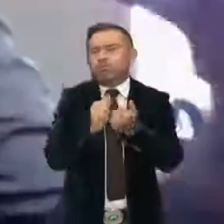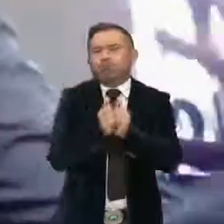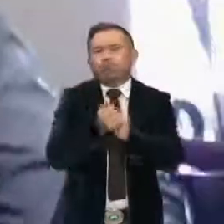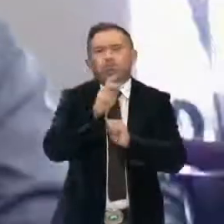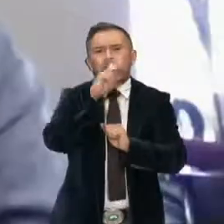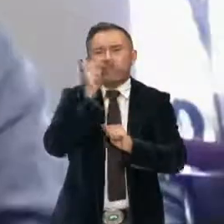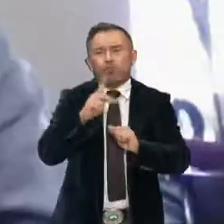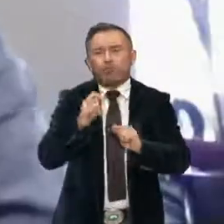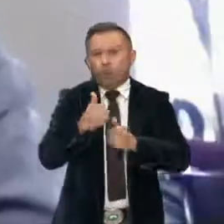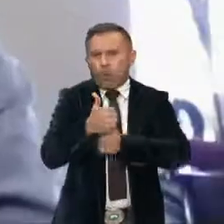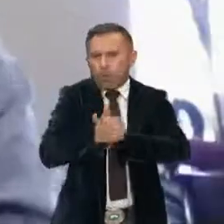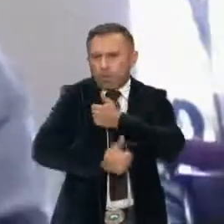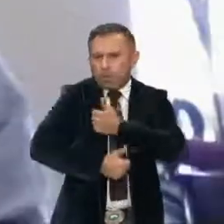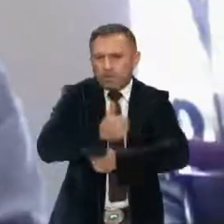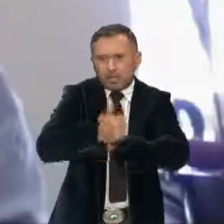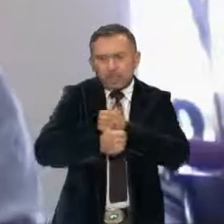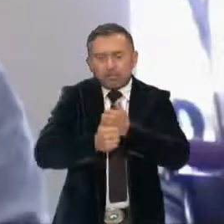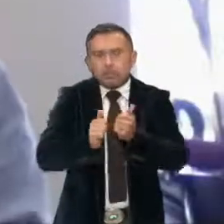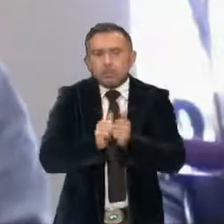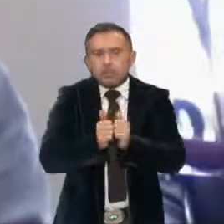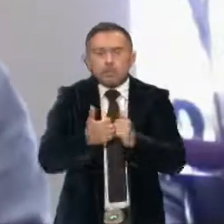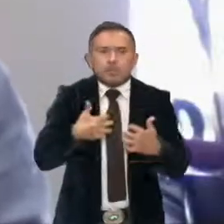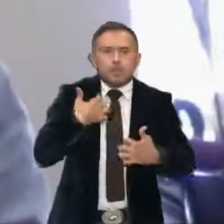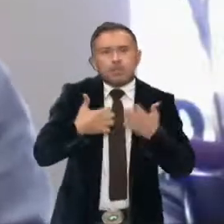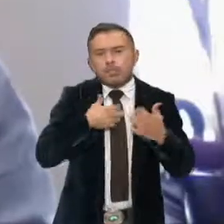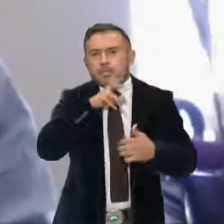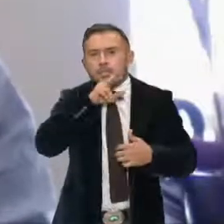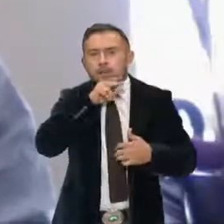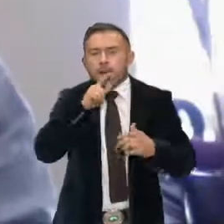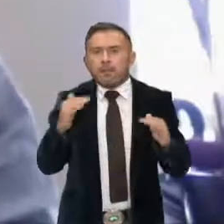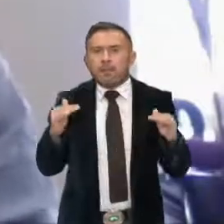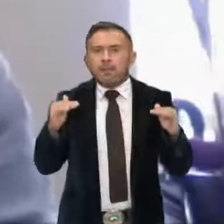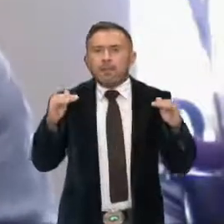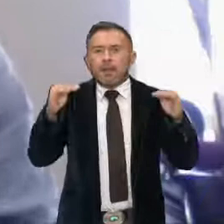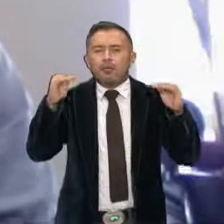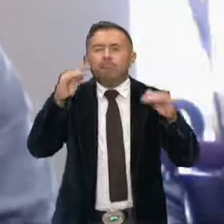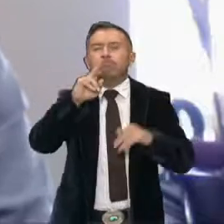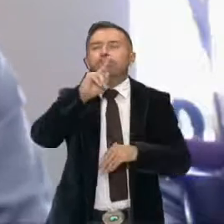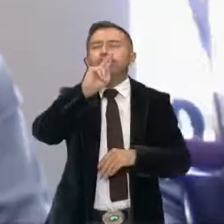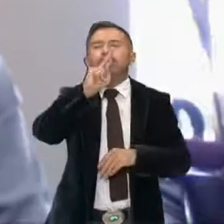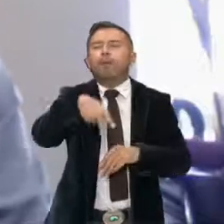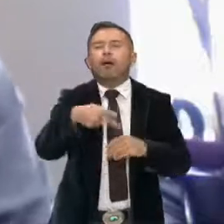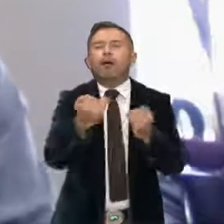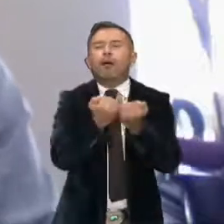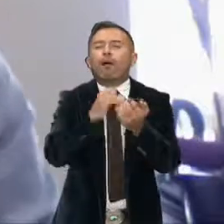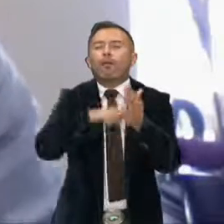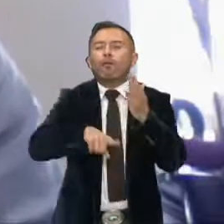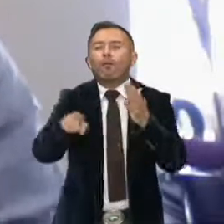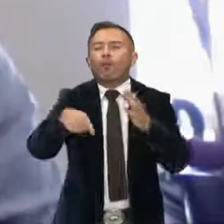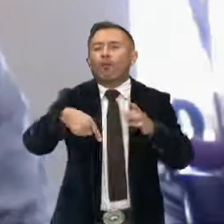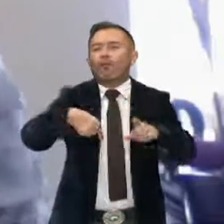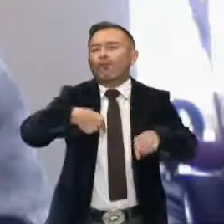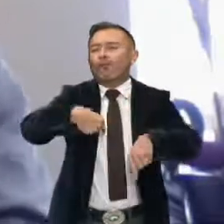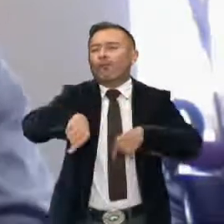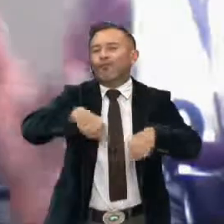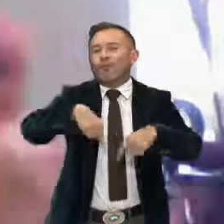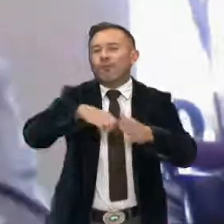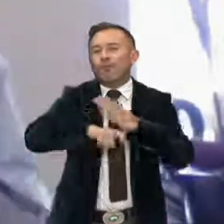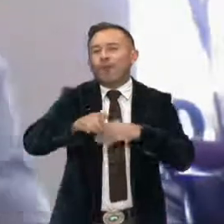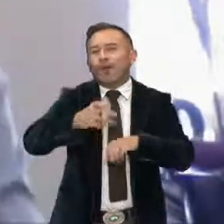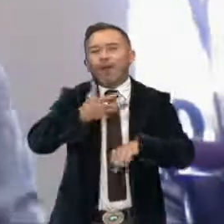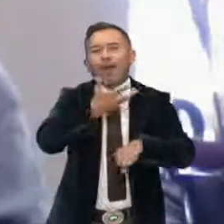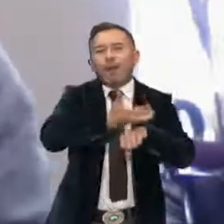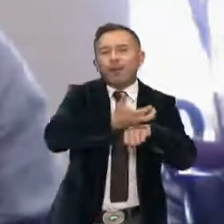see differences, and the competence increases anxiety. So let's think about